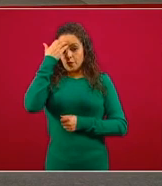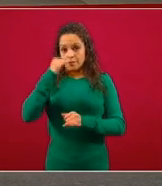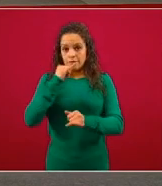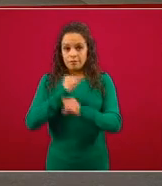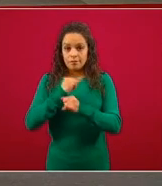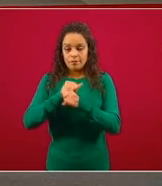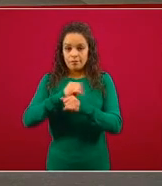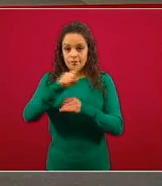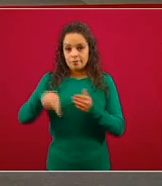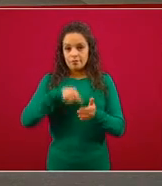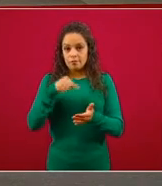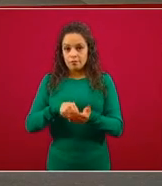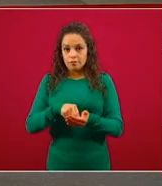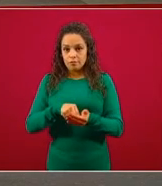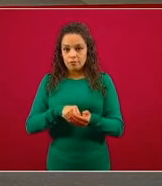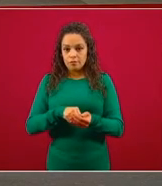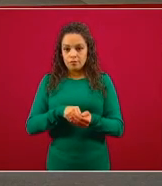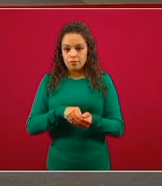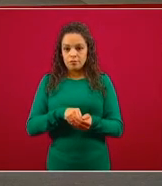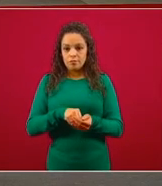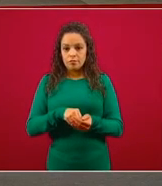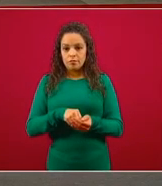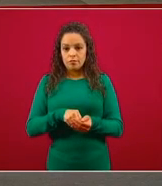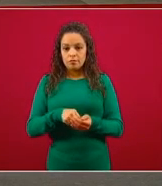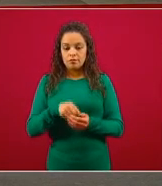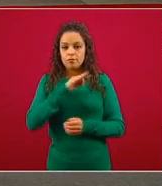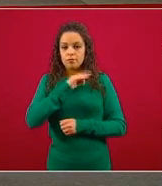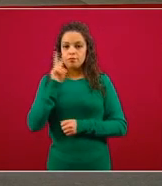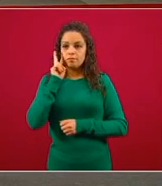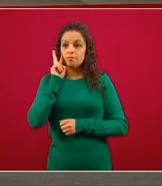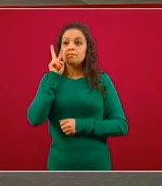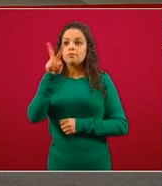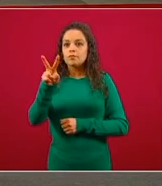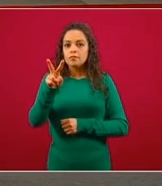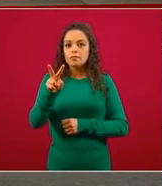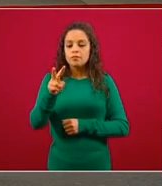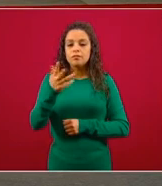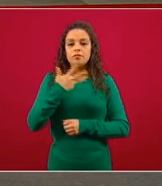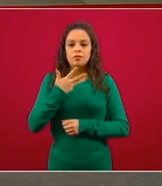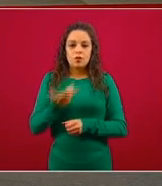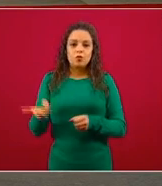This is where you can see each hospital. There you go.